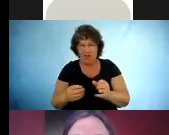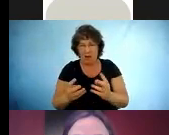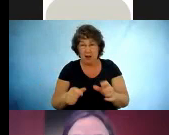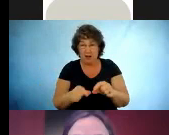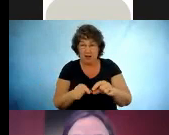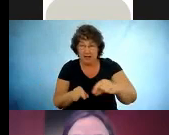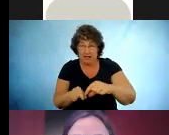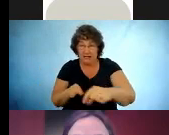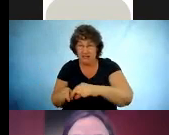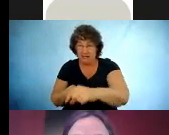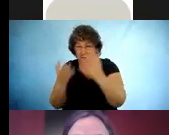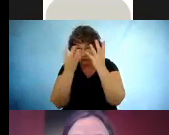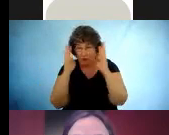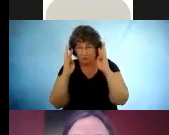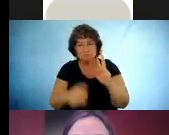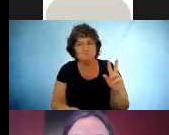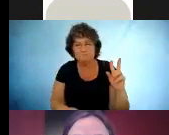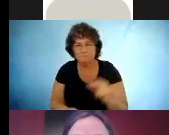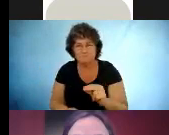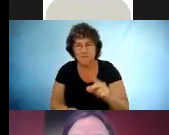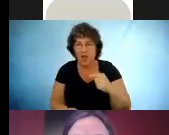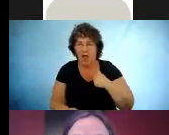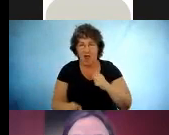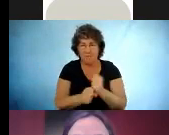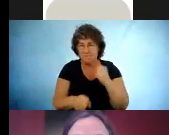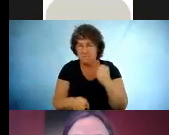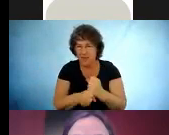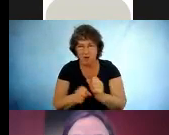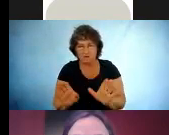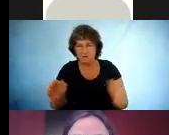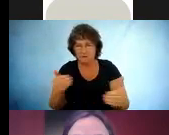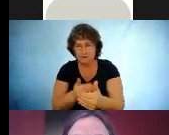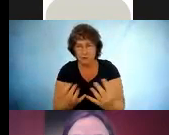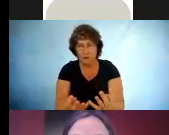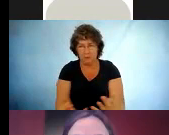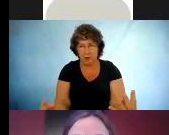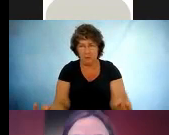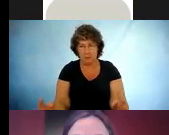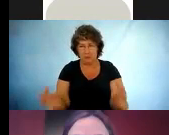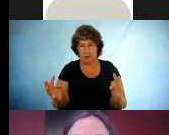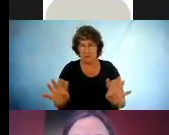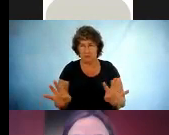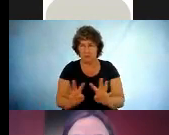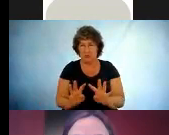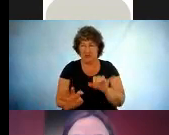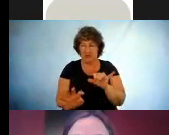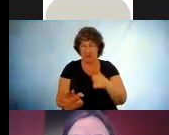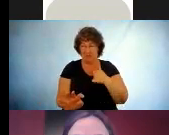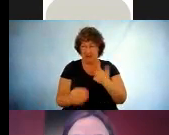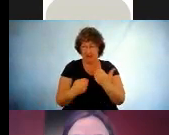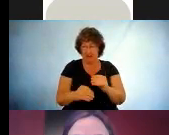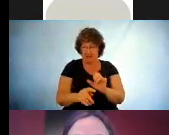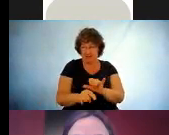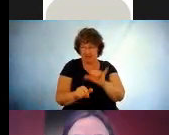complete, was a full replica of this box, where some said I would live my life out, where none would see